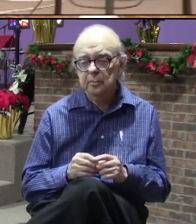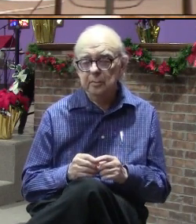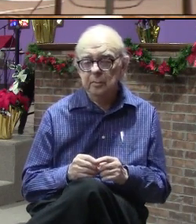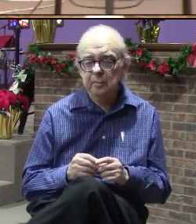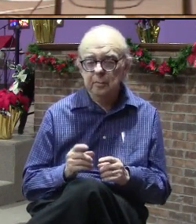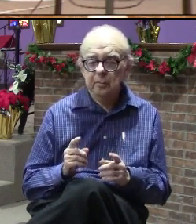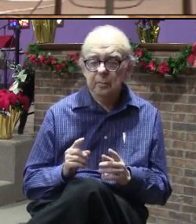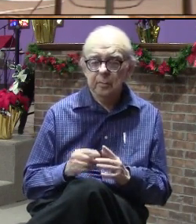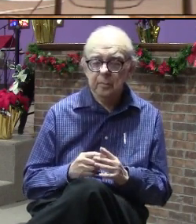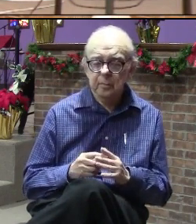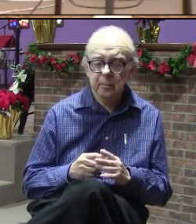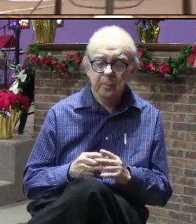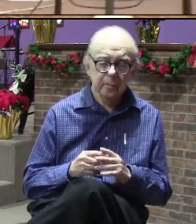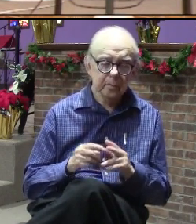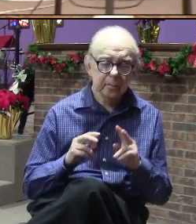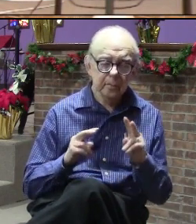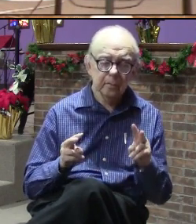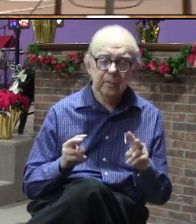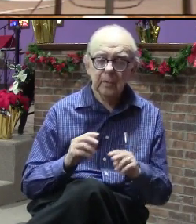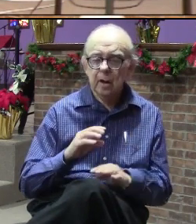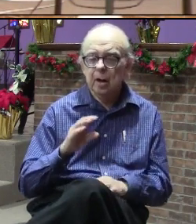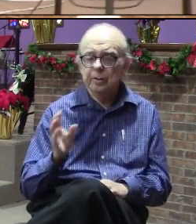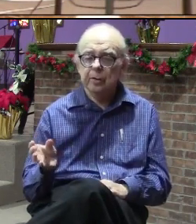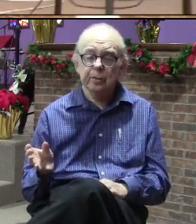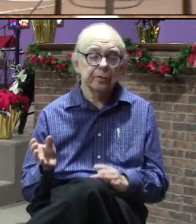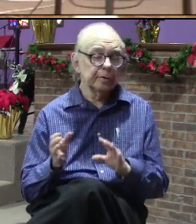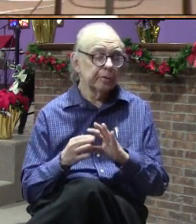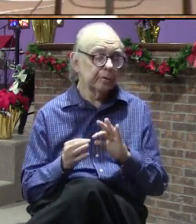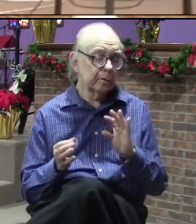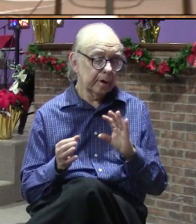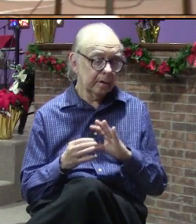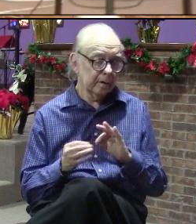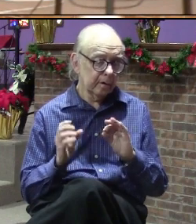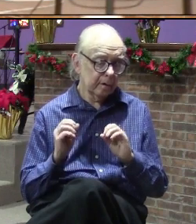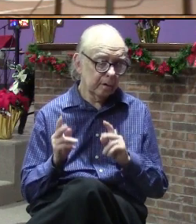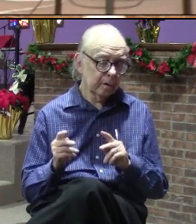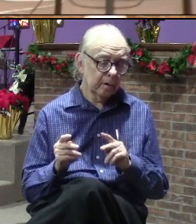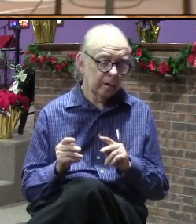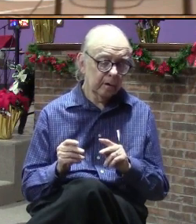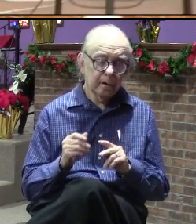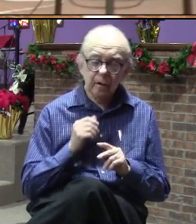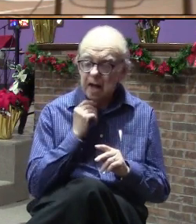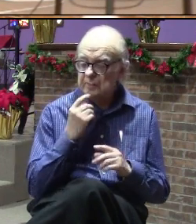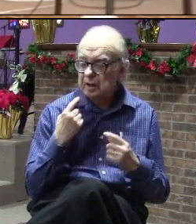when we began to look at the Christmas story, okay, and I'm not going to